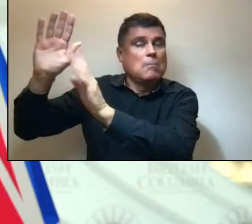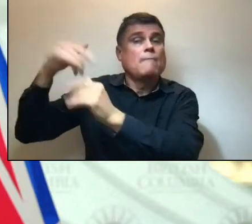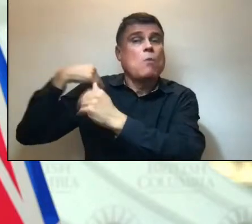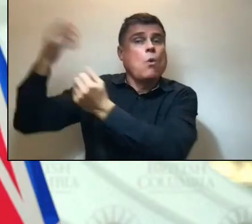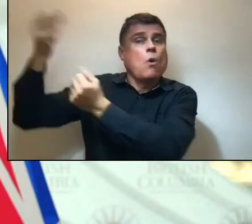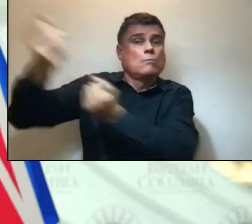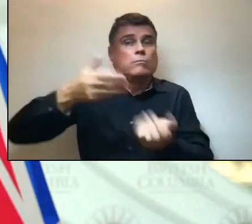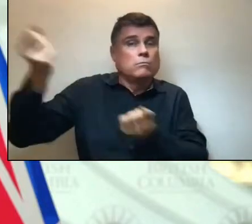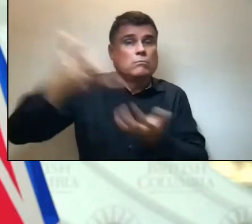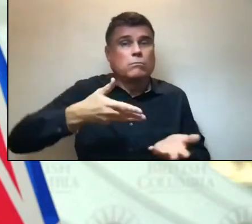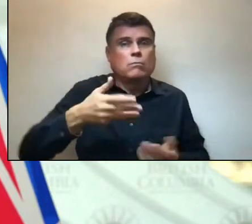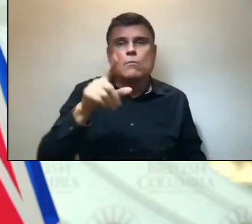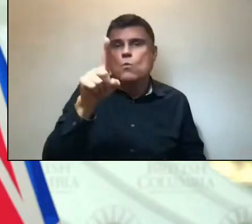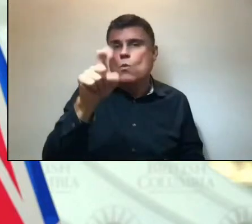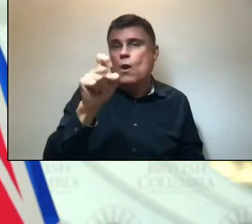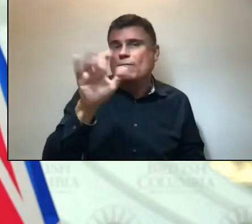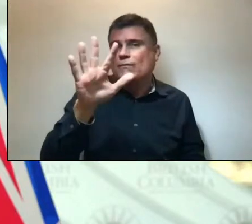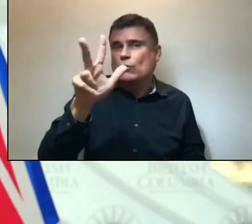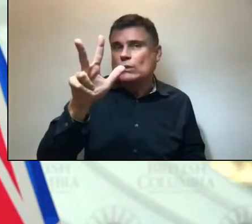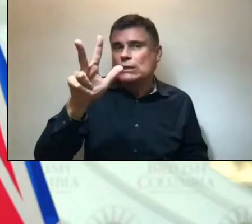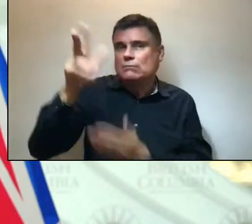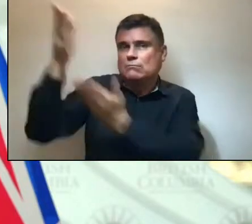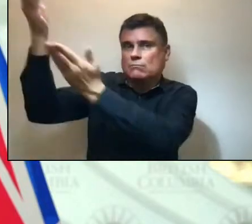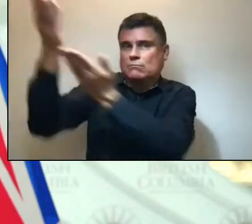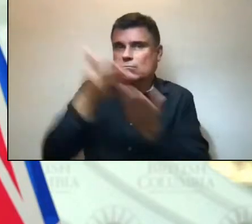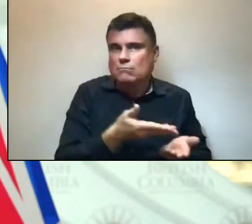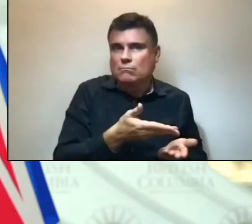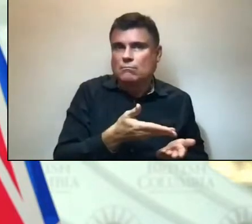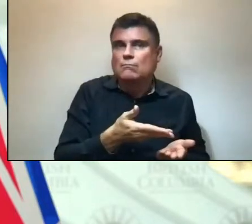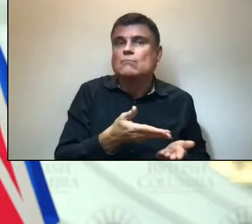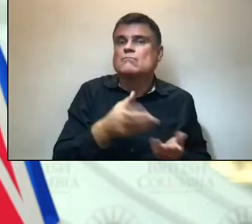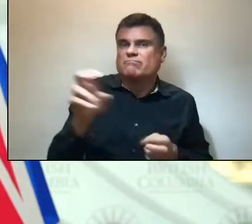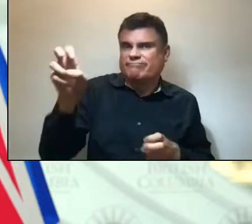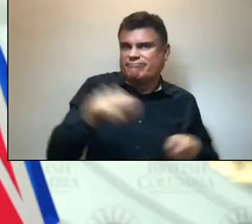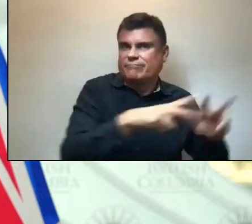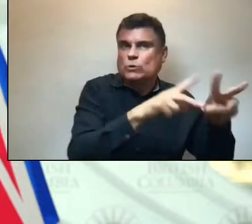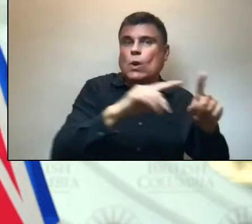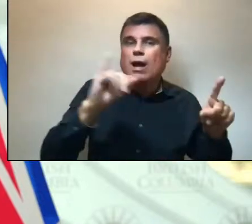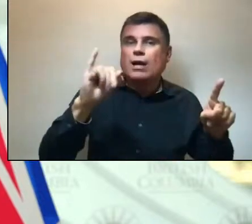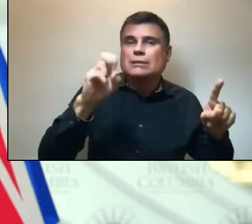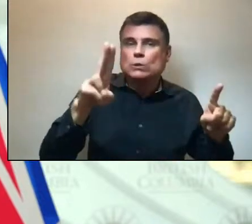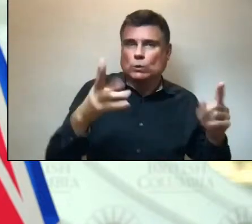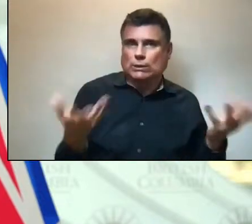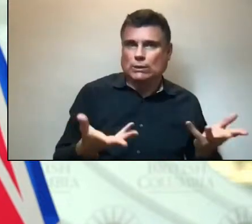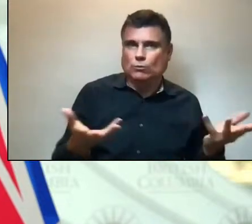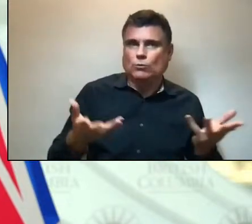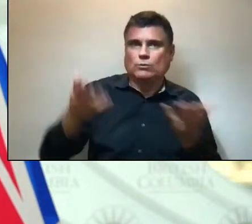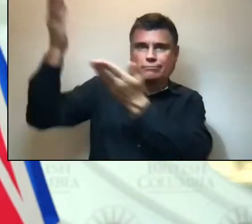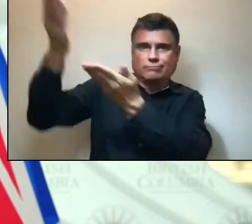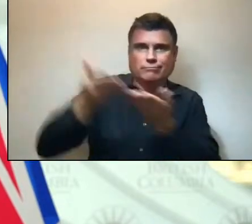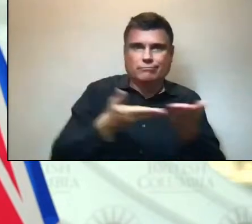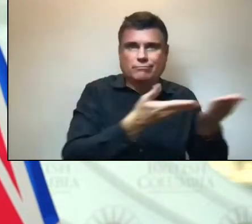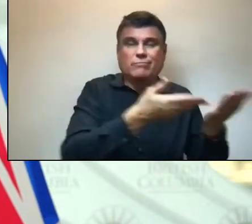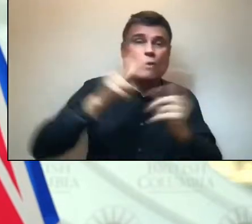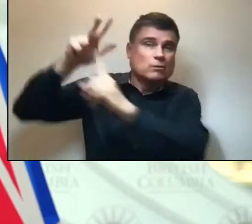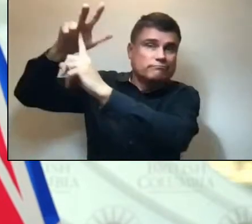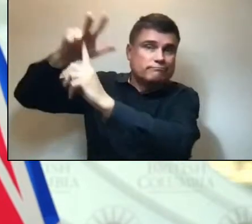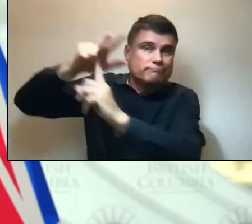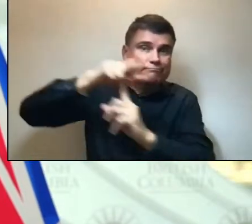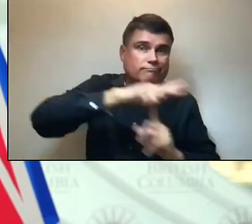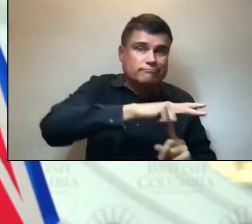153 total critical care patients have been transferred by air out of Northern Health to hospitals in other regions of the province,